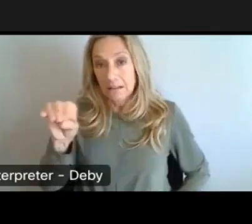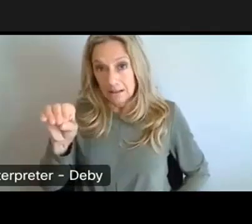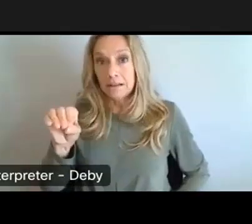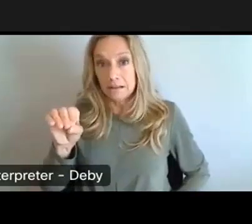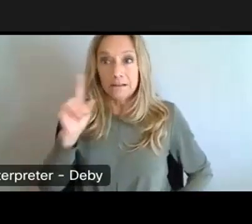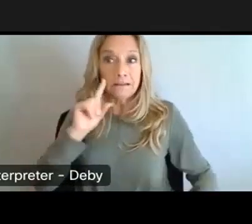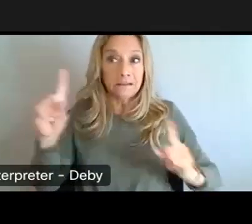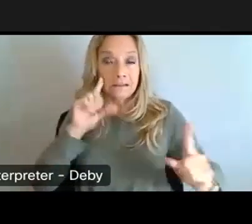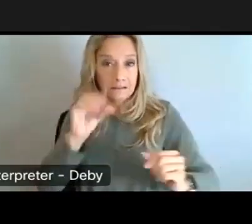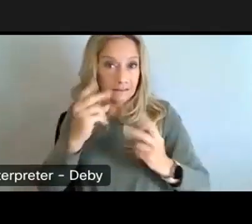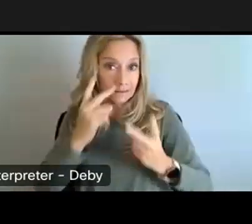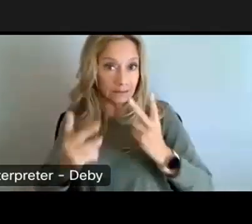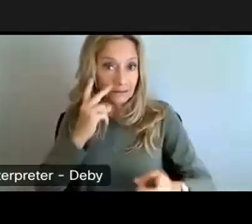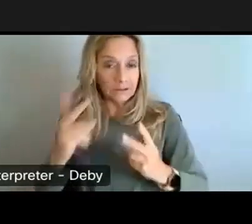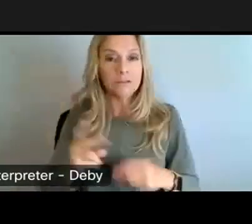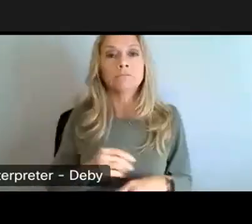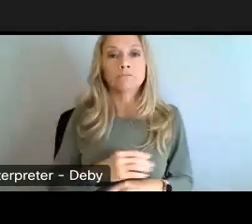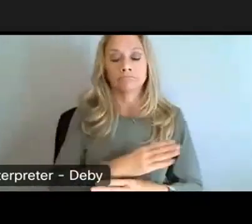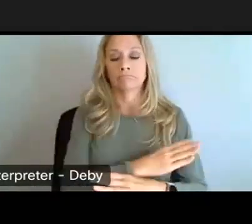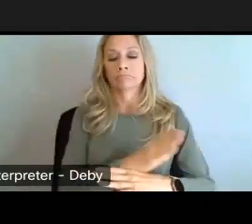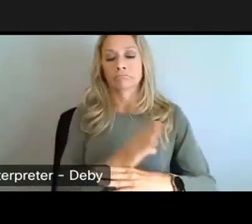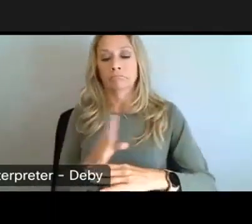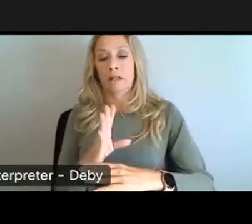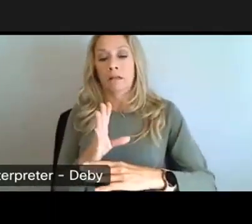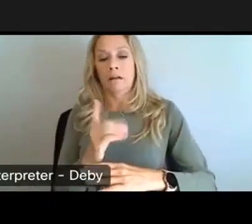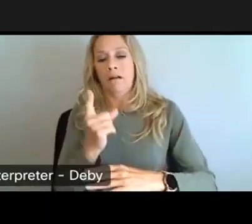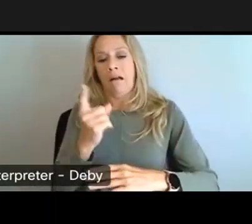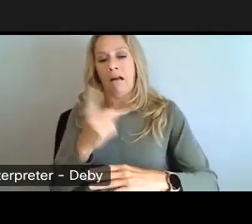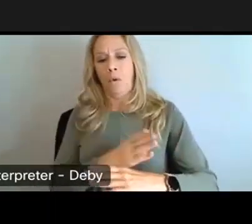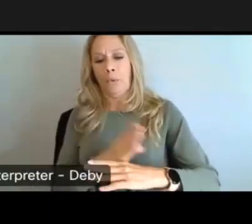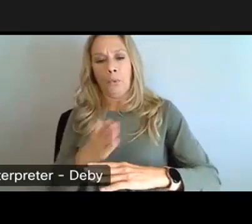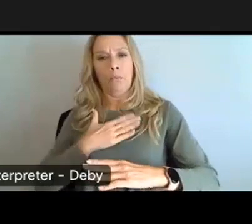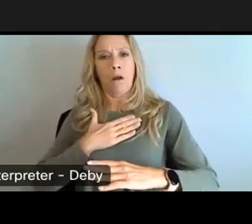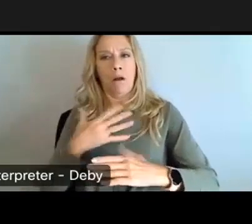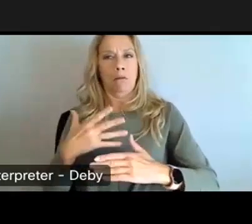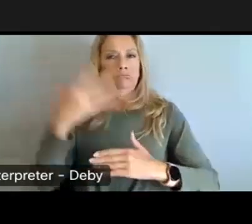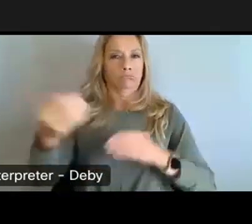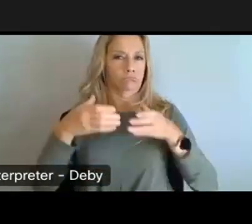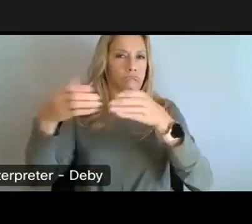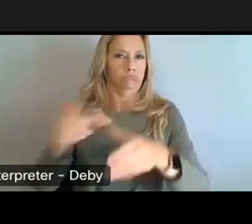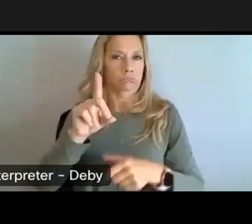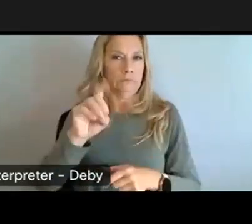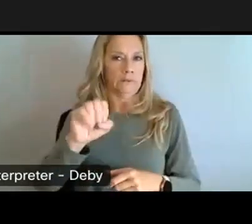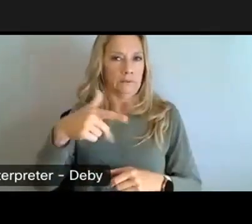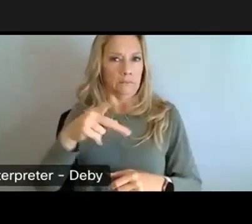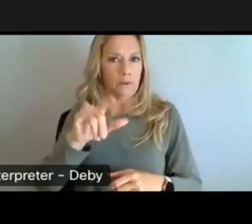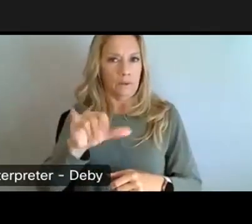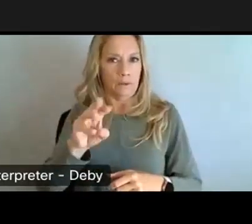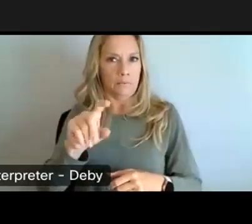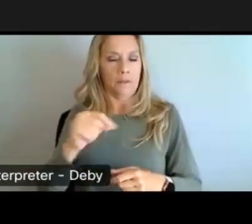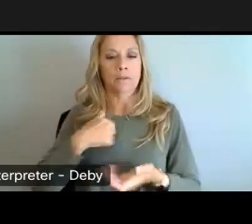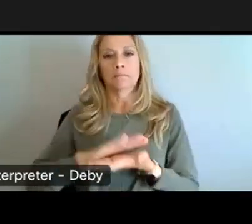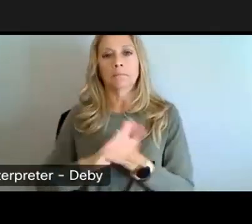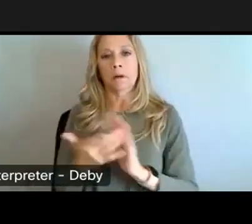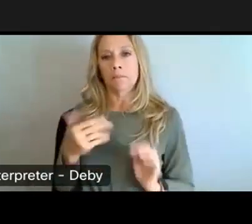And about halfway through my deployment, I went from being a ground infantry guy to being attached to an engineer unit. And